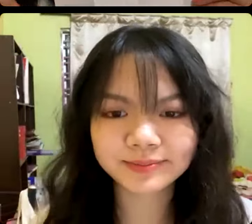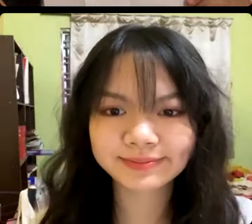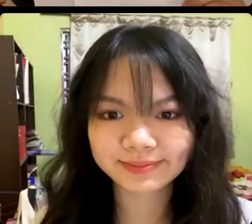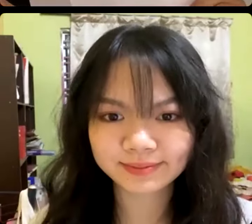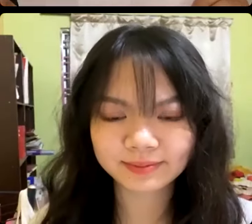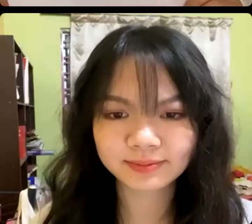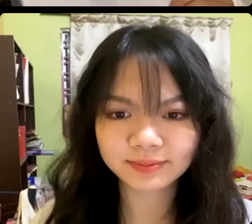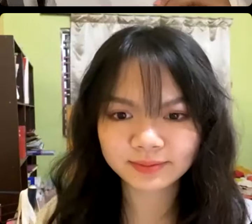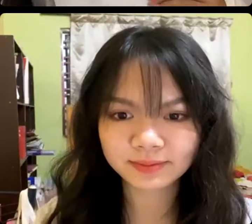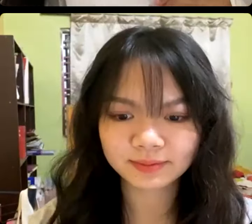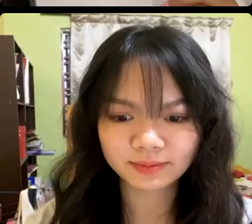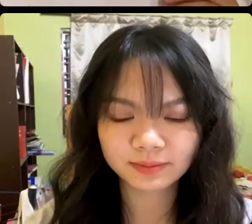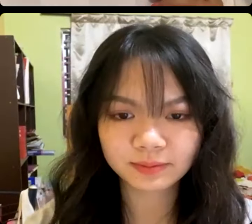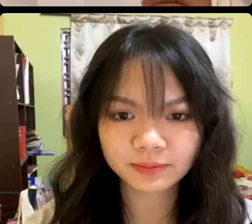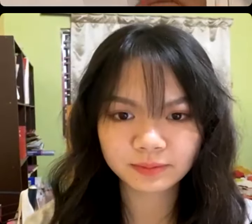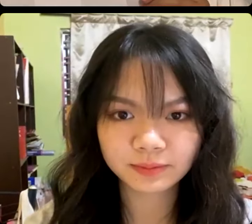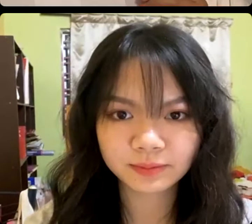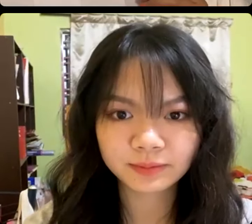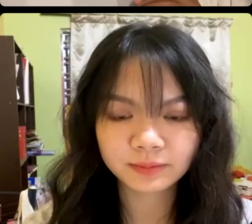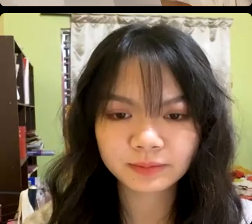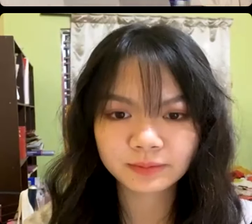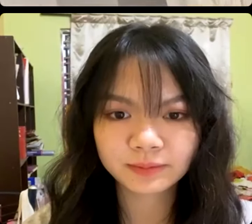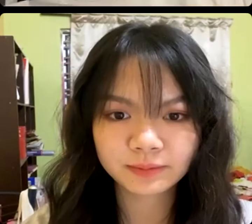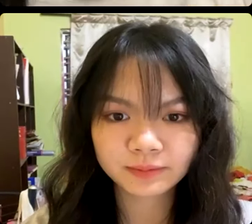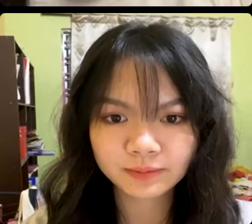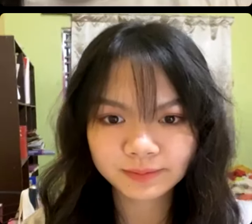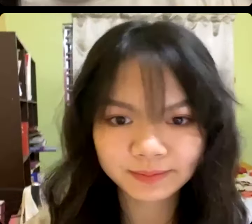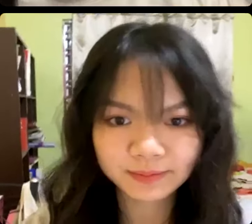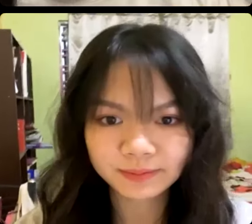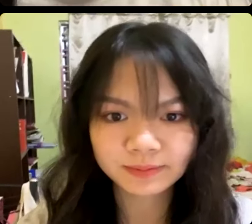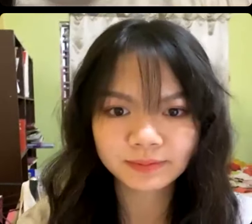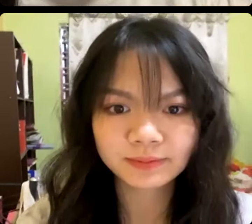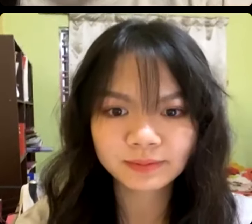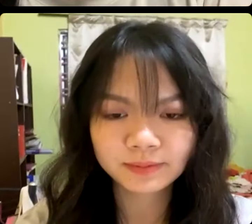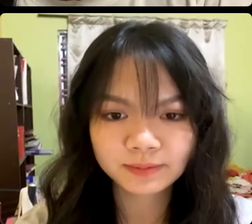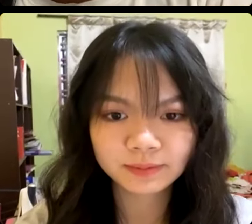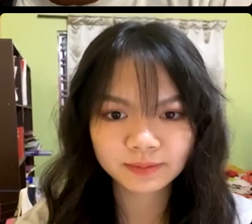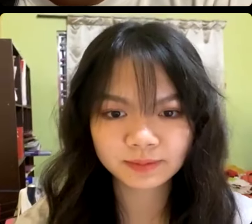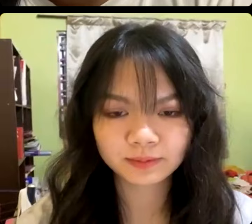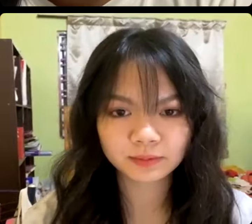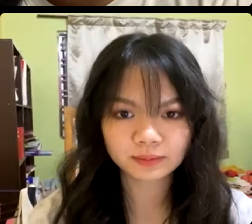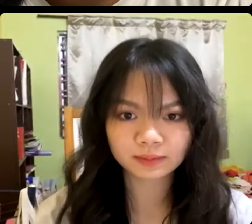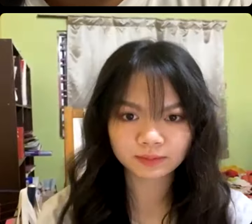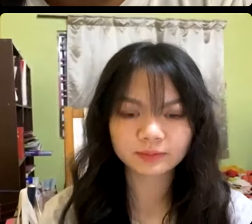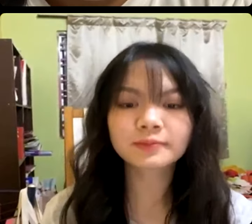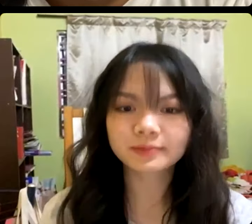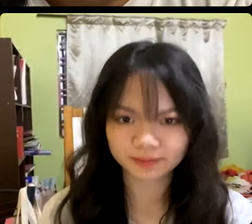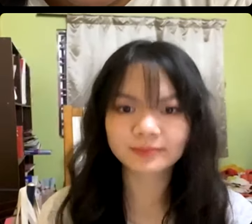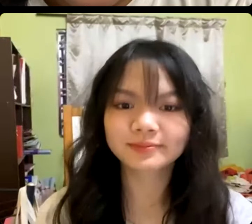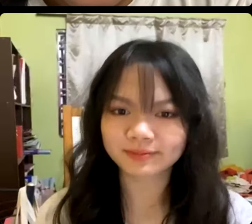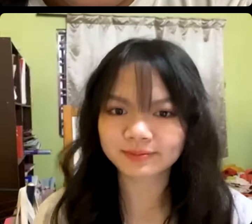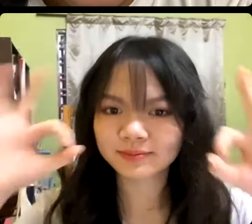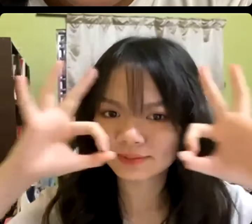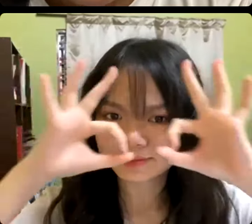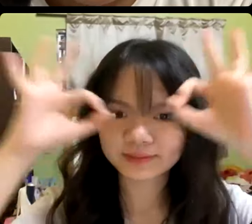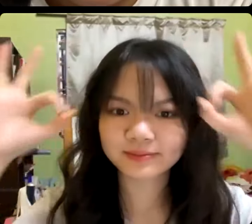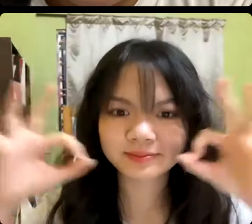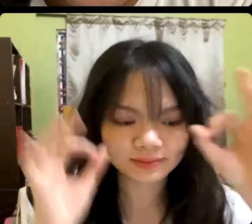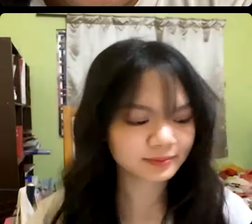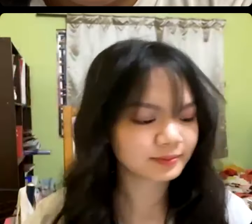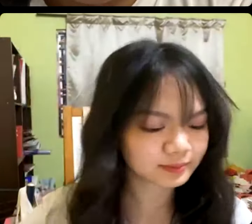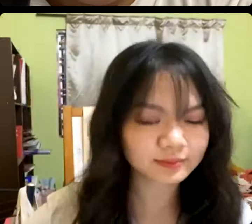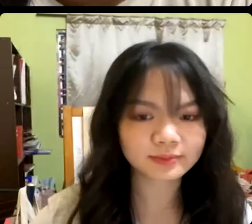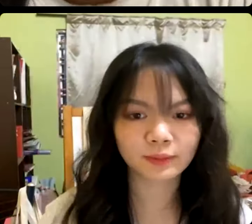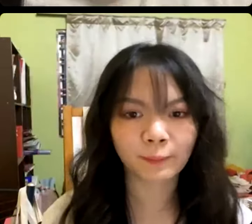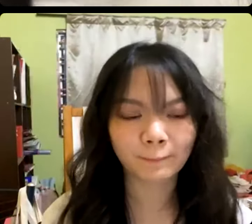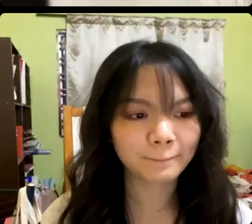sure that you have all of this ready because this is what we are going to use today. All right, okay, so